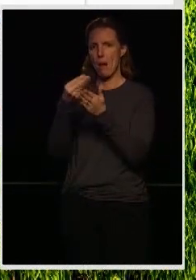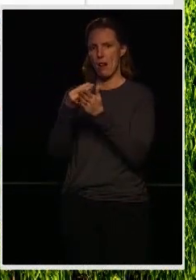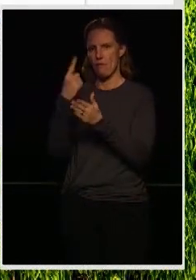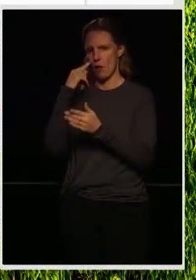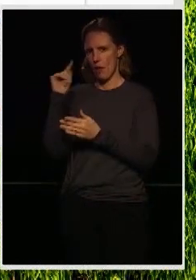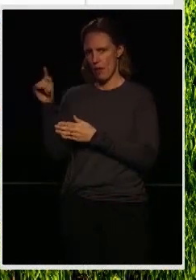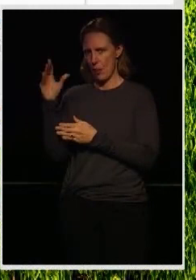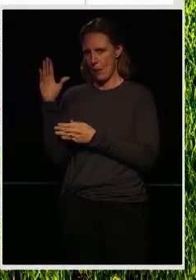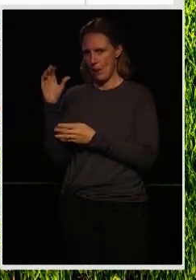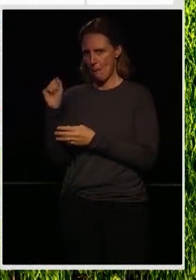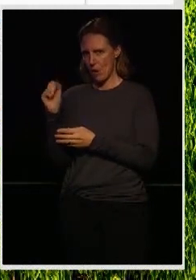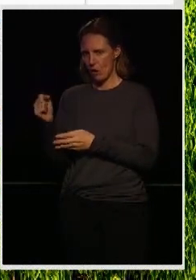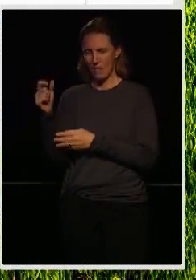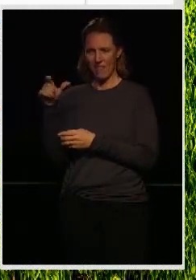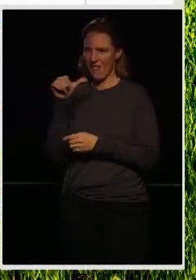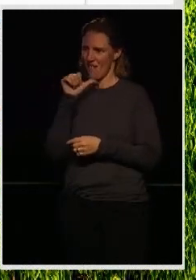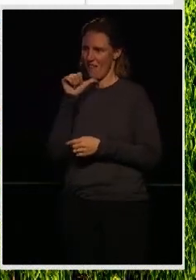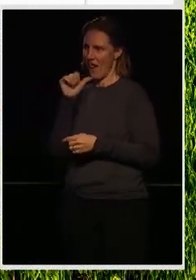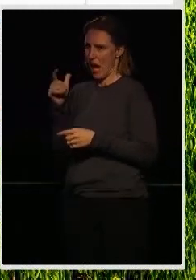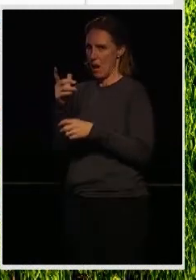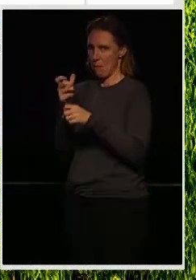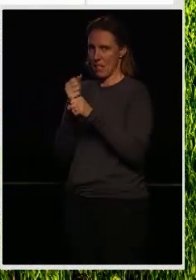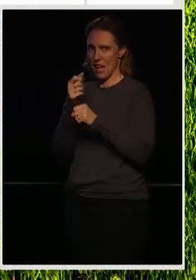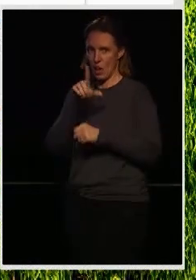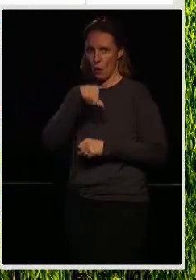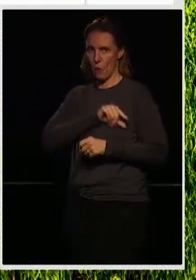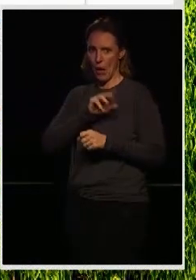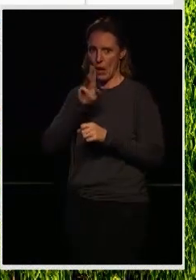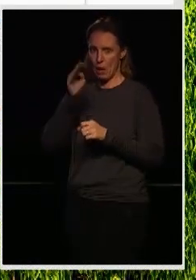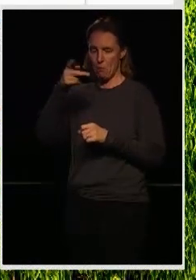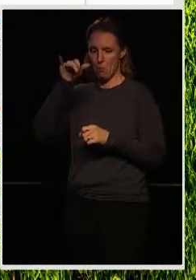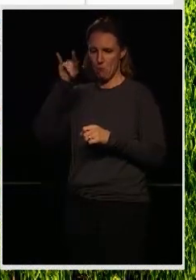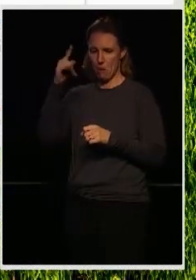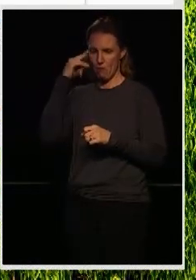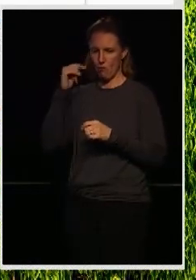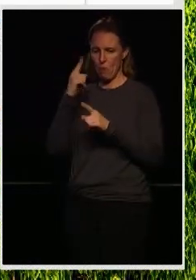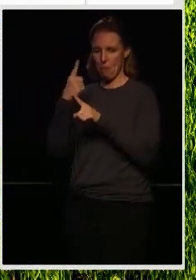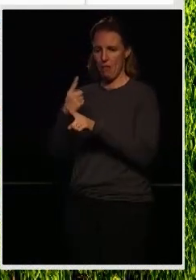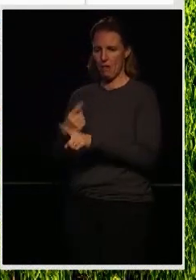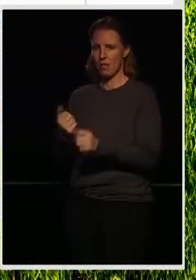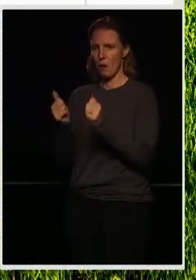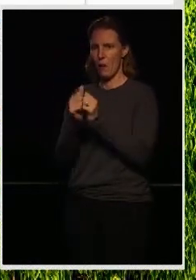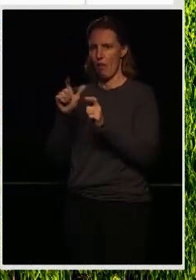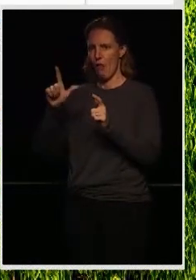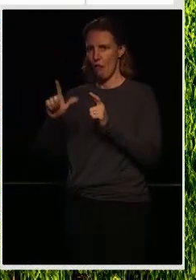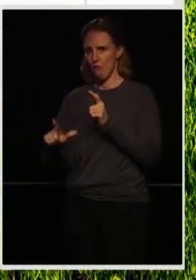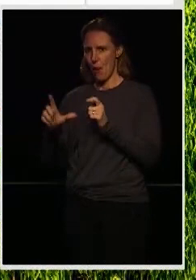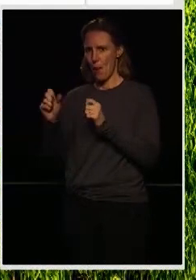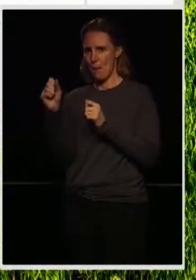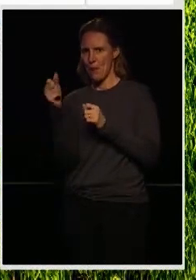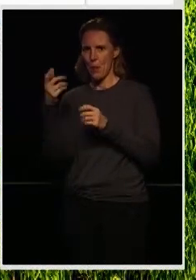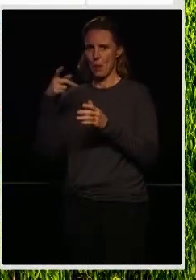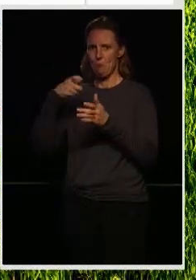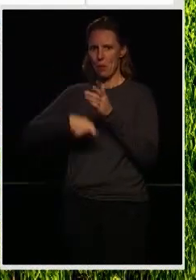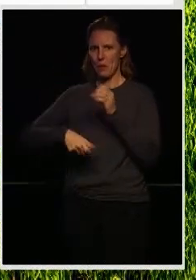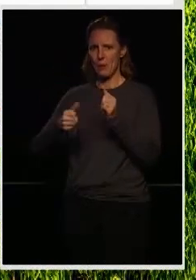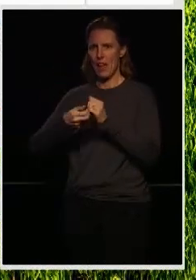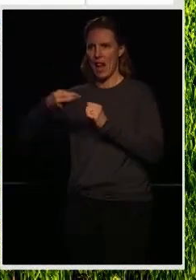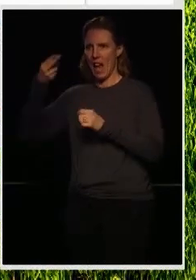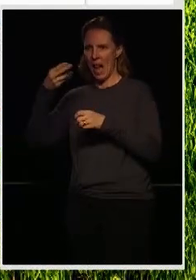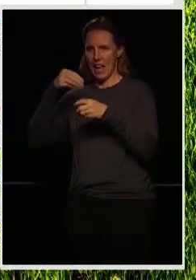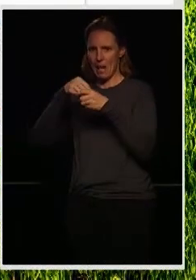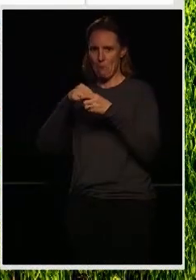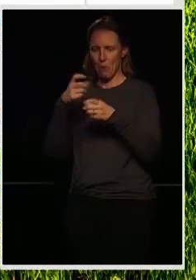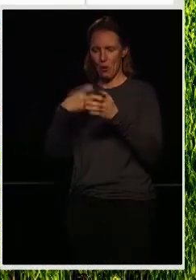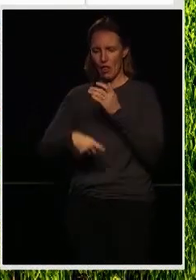This farm hadn't been receiving quality premiums for months. And with low milk prices and high input costs, they were really feeling the